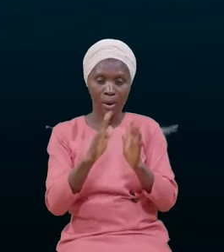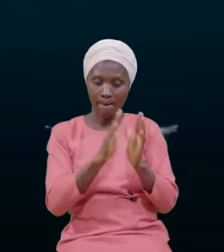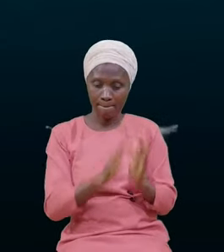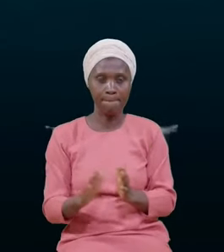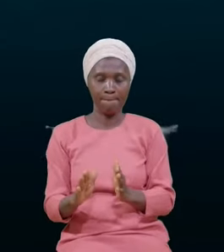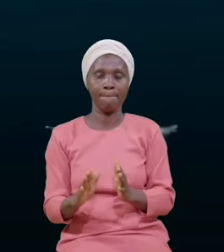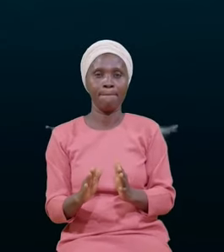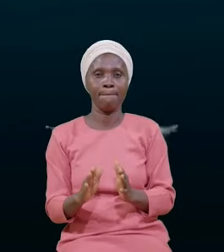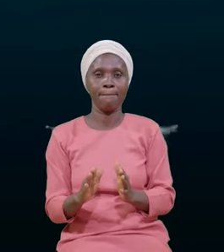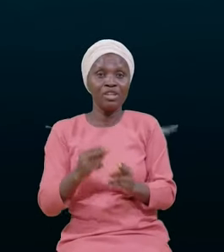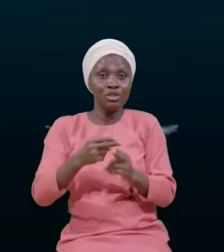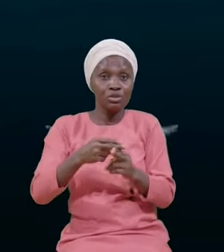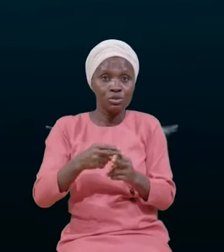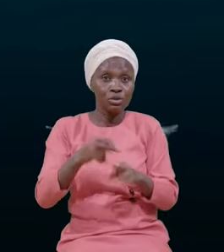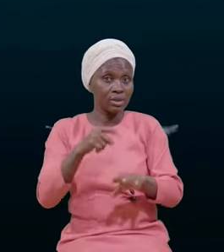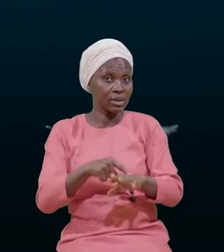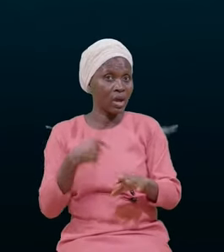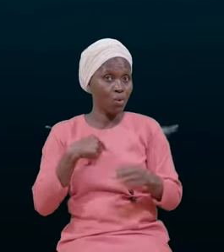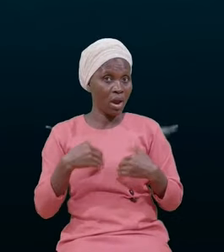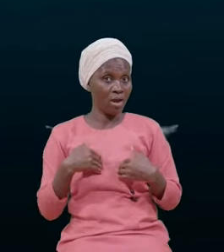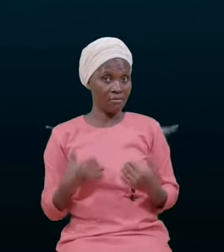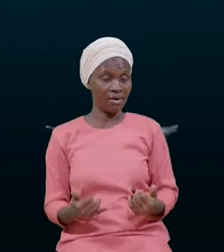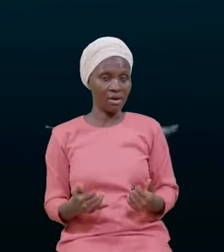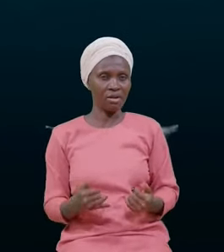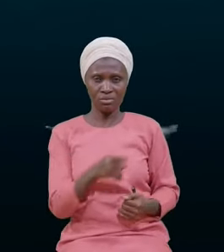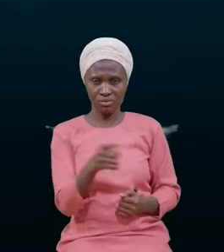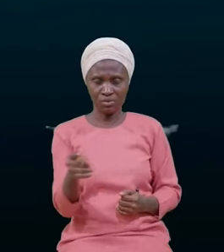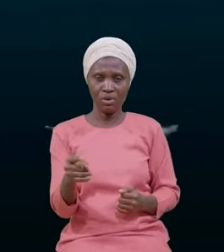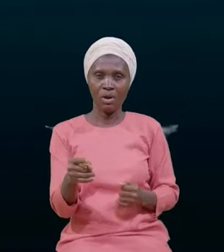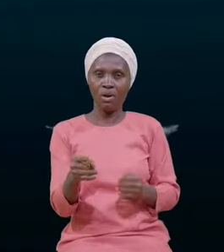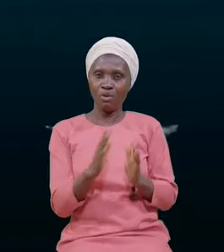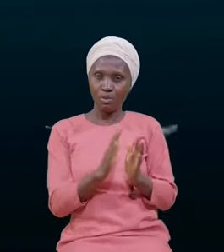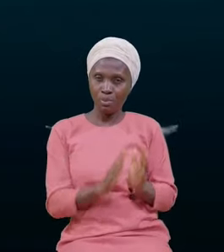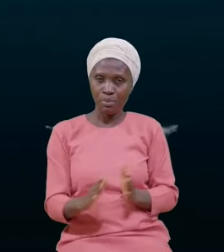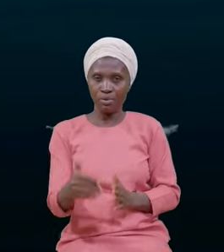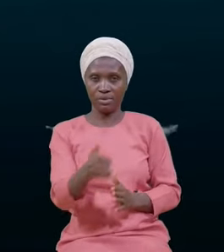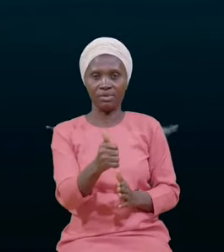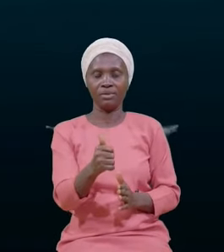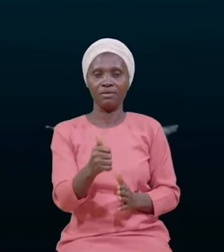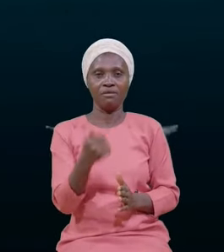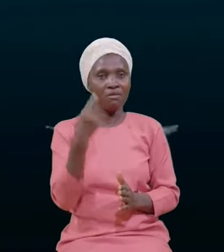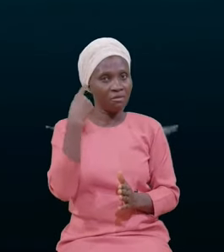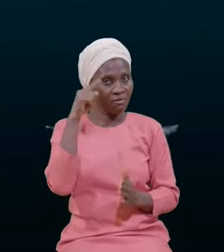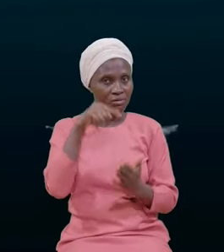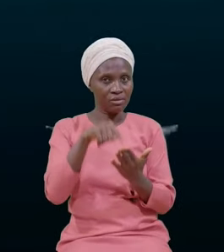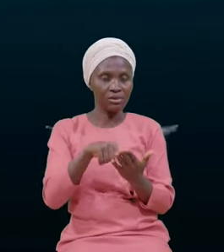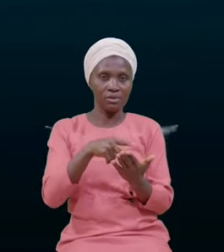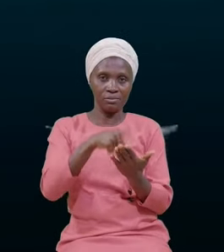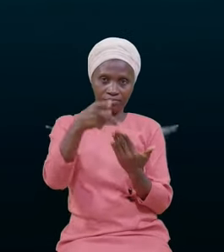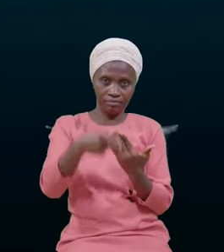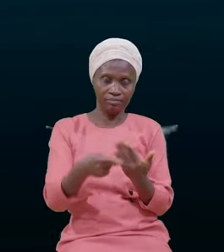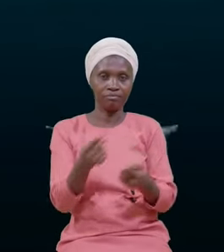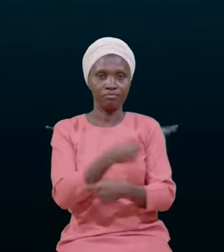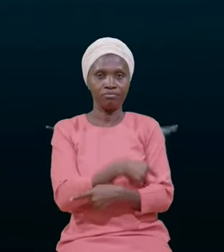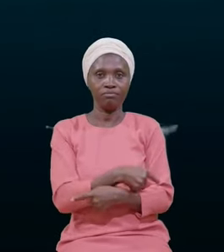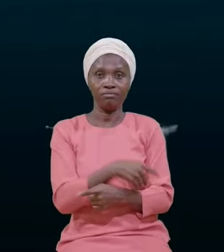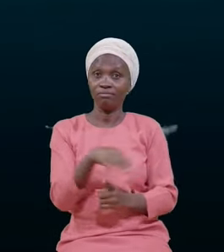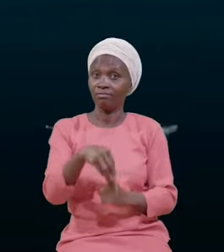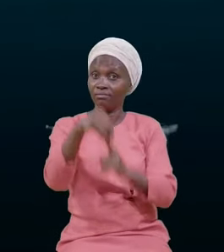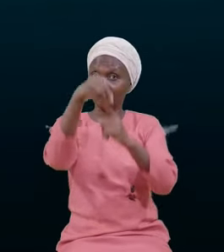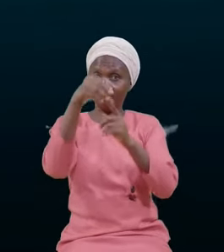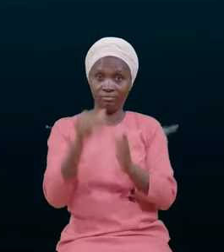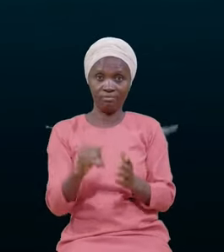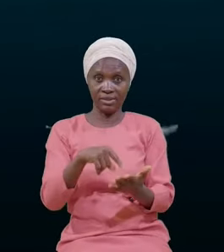have prepare yourself this morning for the program of today especially this morning session